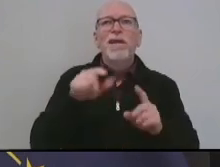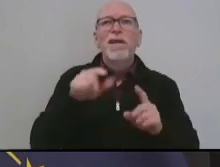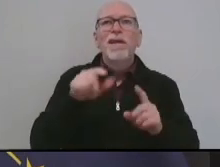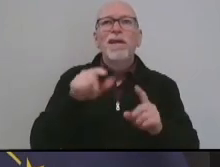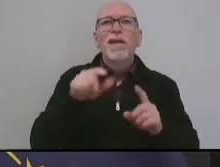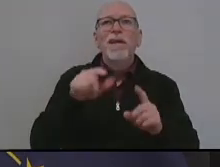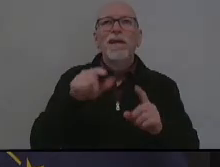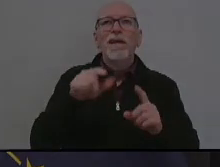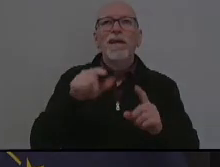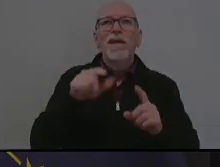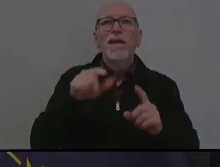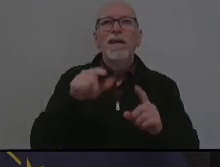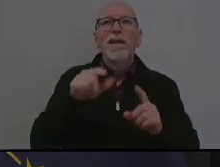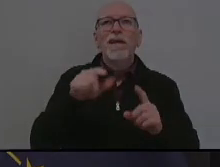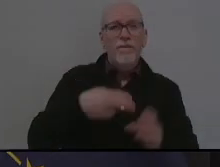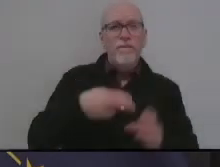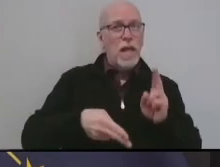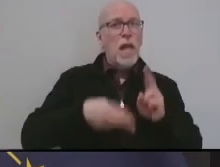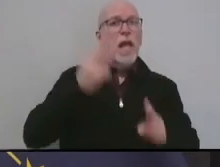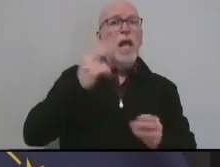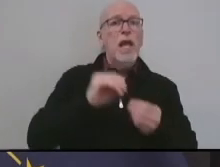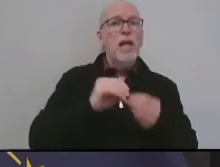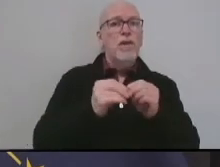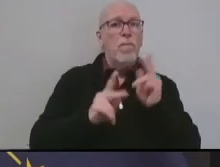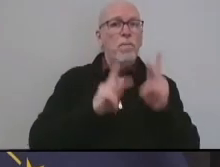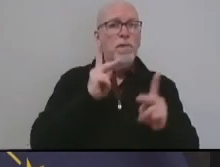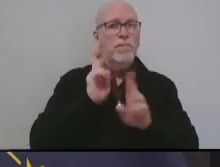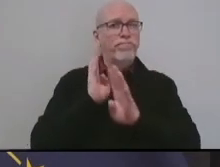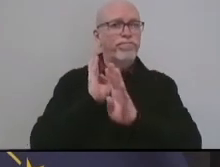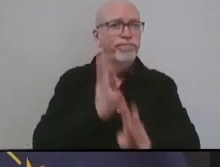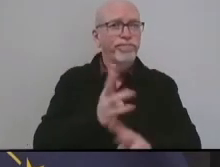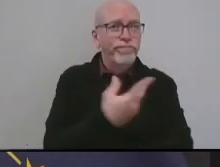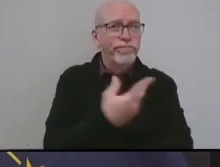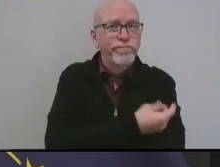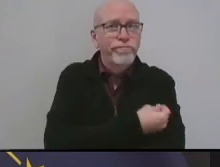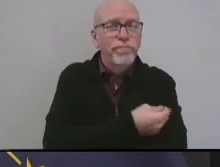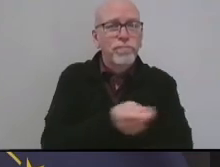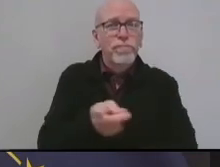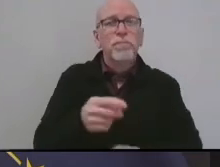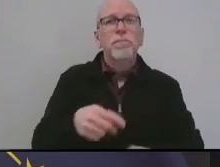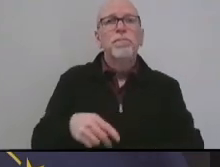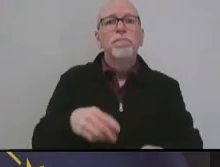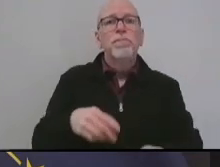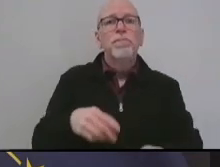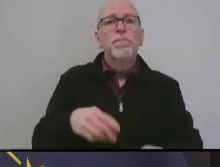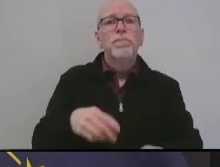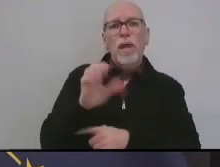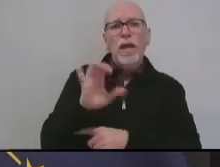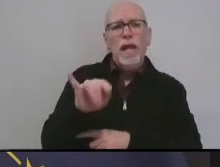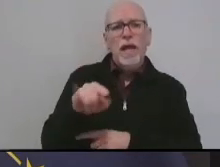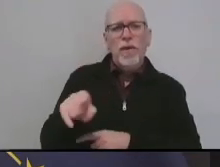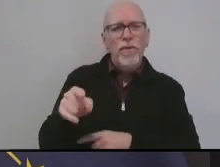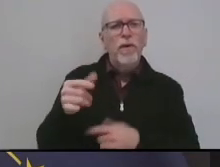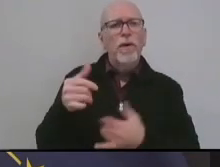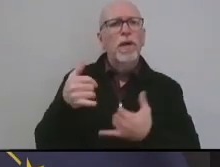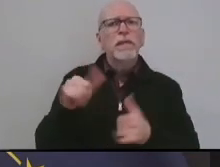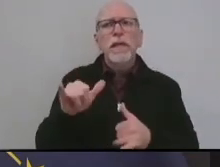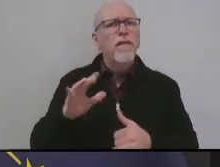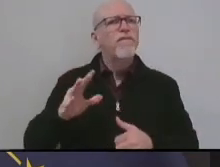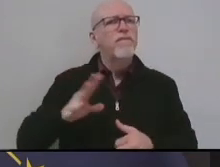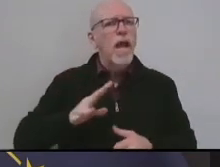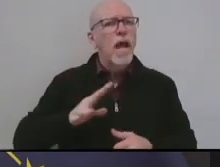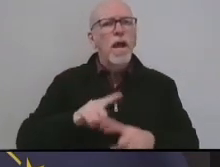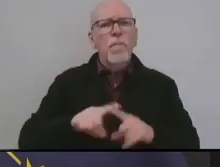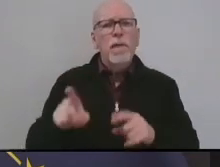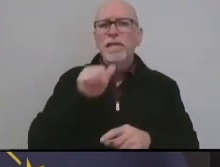that their eligible populations, and then other counties are still doing well, but are not quite that high. So that's